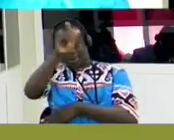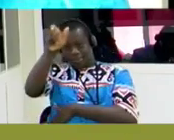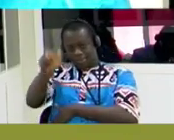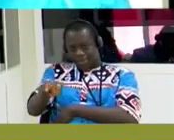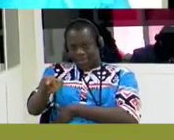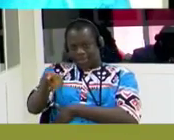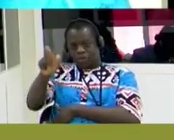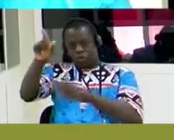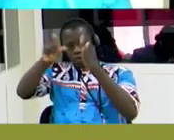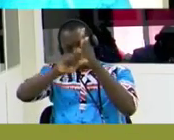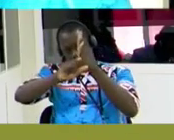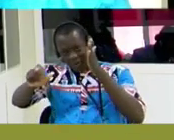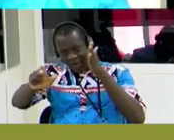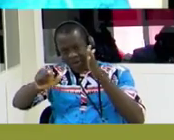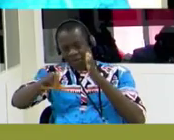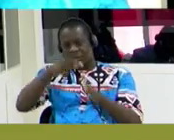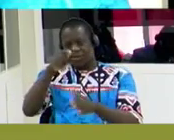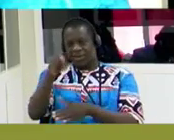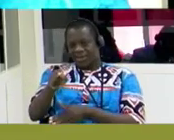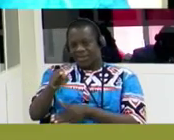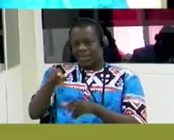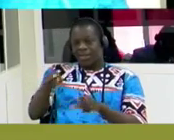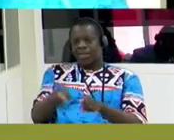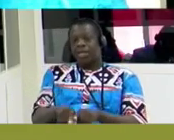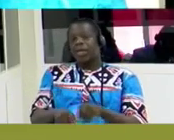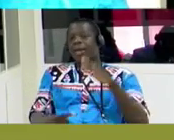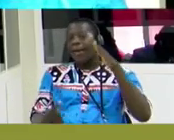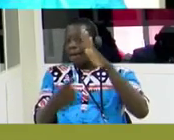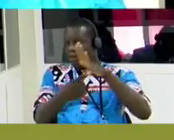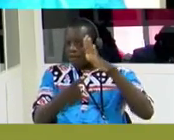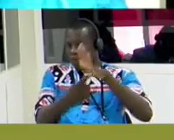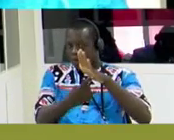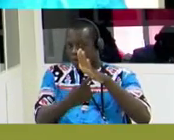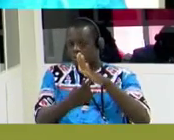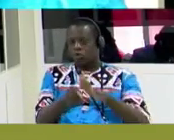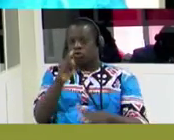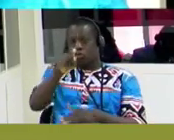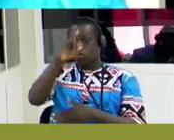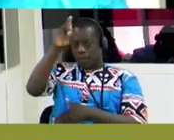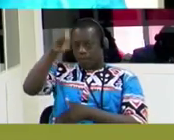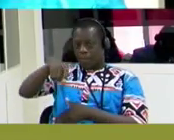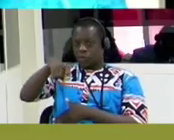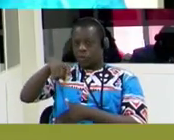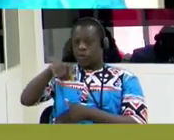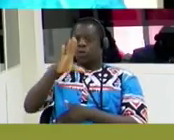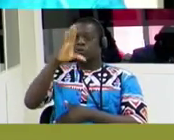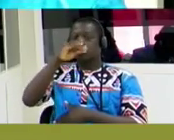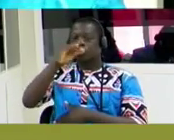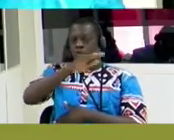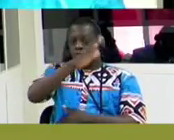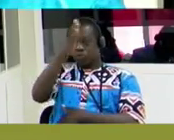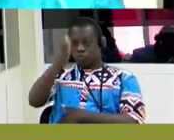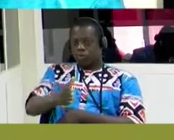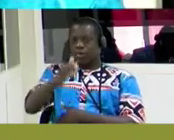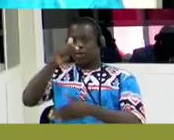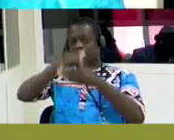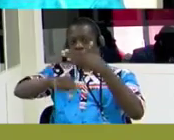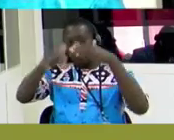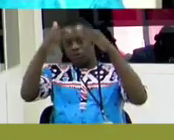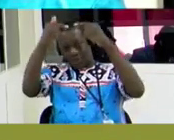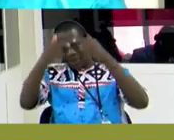amnesty. And principal amongst them is that you have to be truthful in your